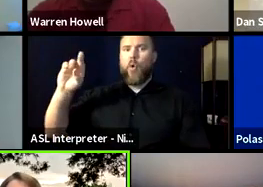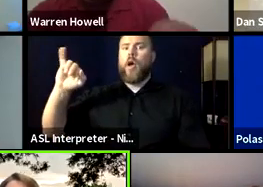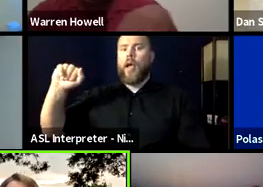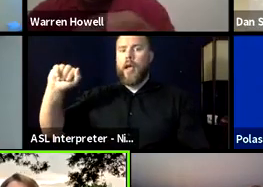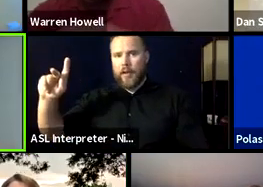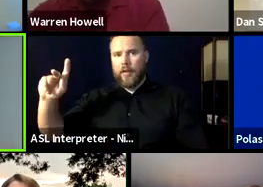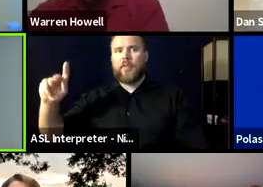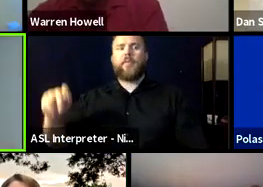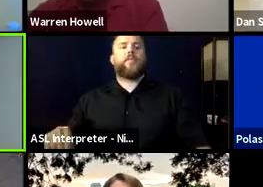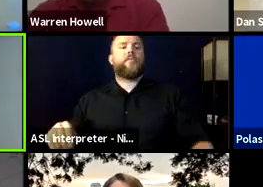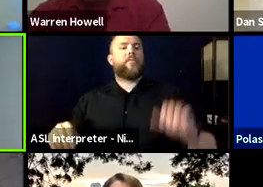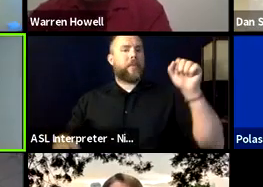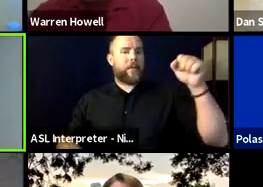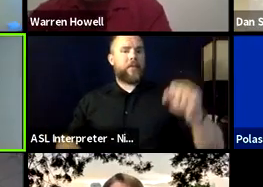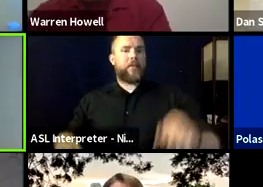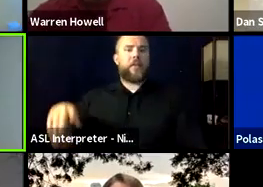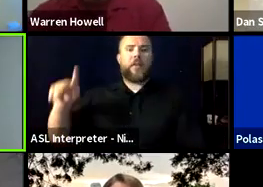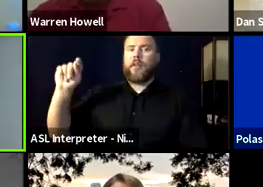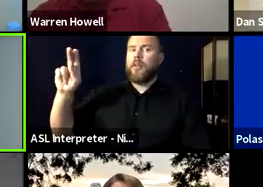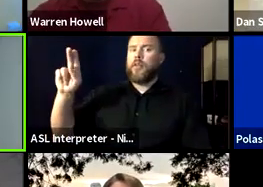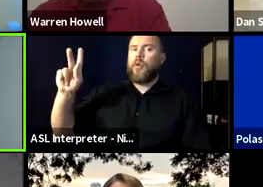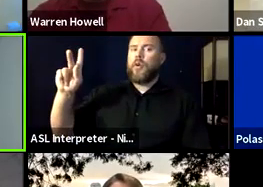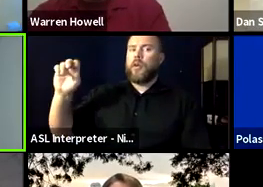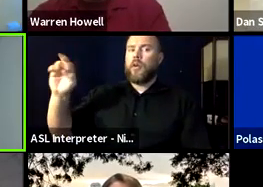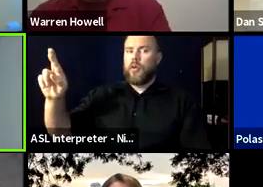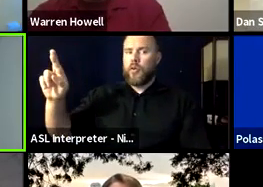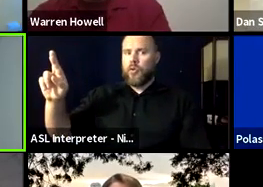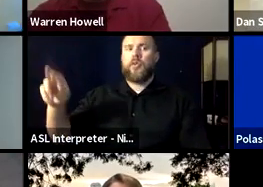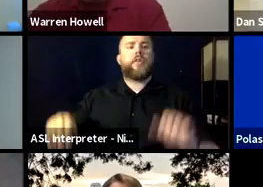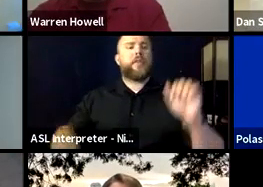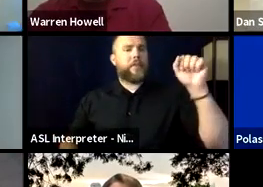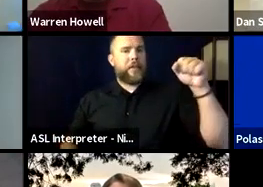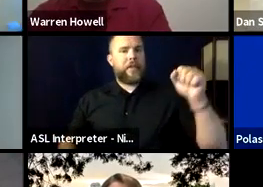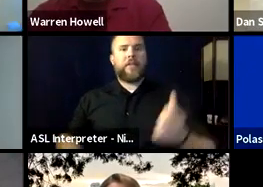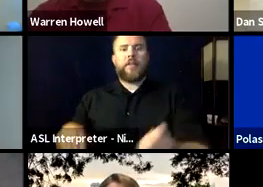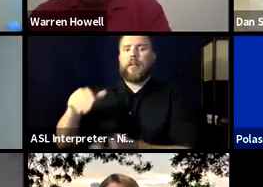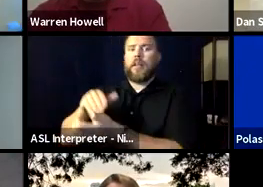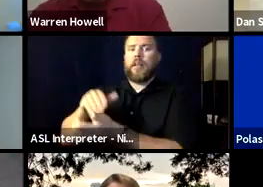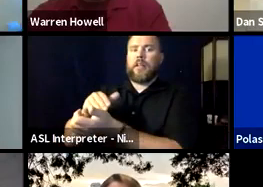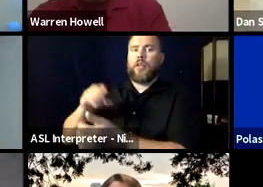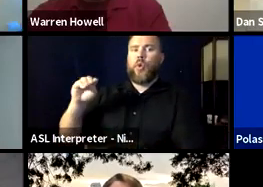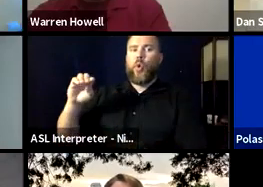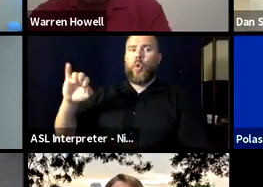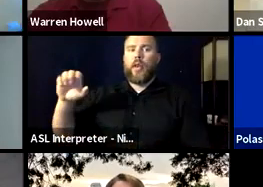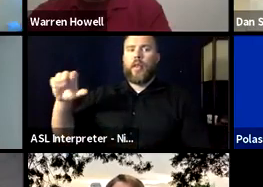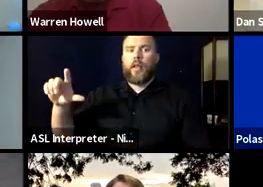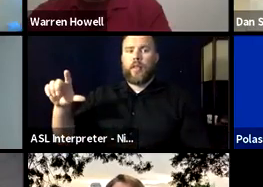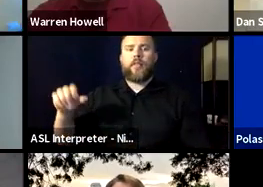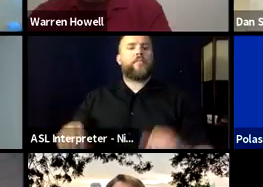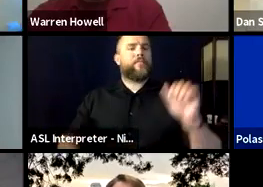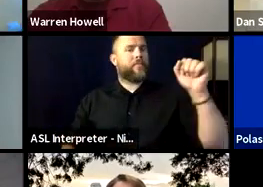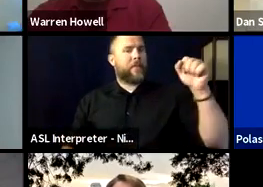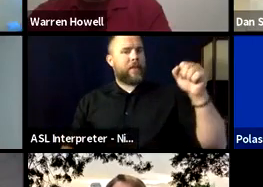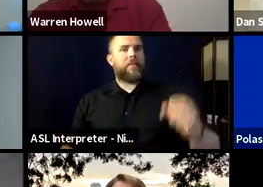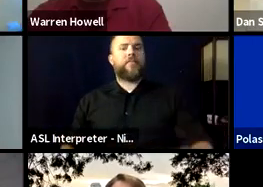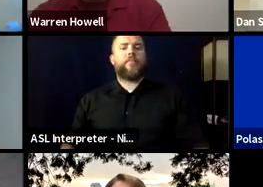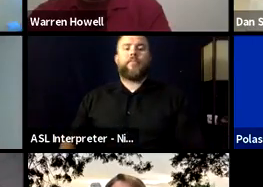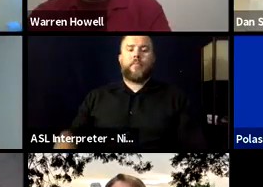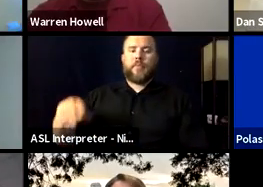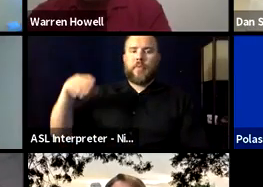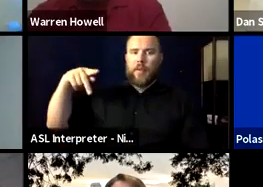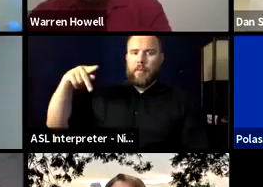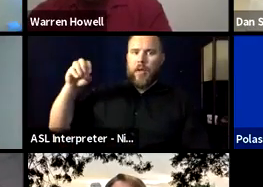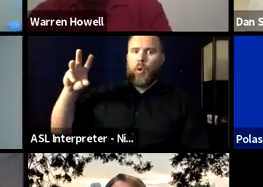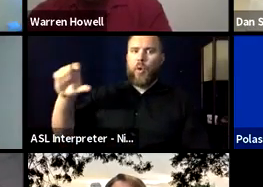Tucker, Alethea Smith Tucker, yes. Dr. O'Neill. Claire O'Neill, yes. Great. Keely Powell also votes yes. So it